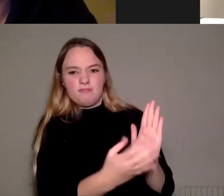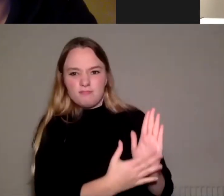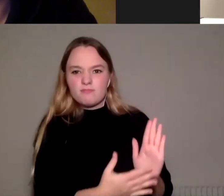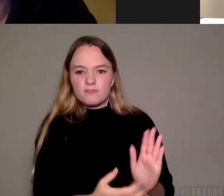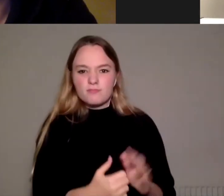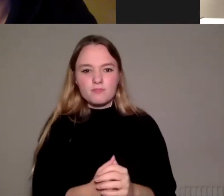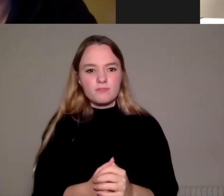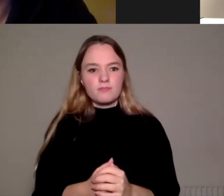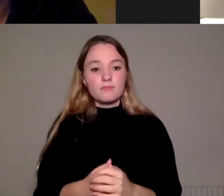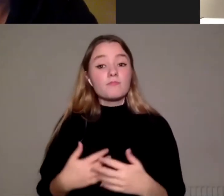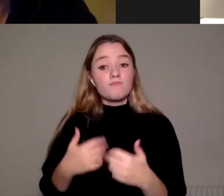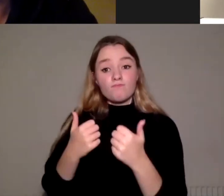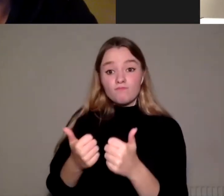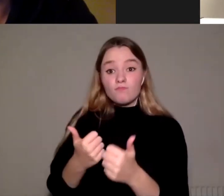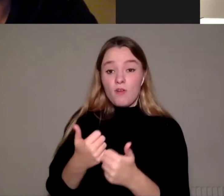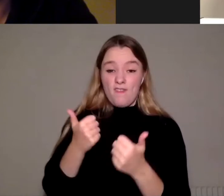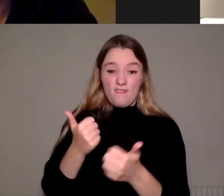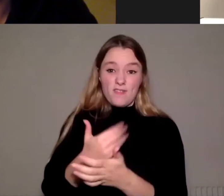Fabulous, thank you.